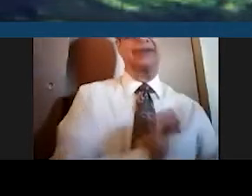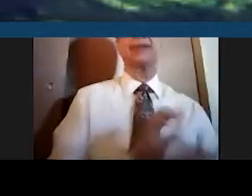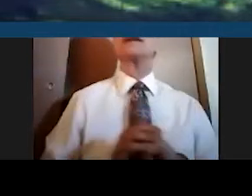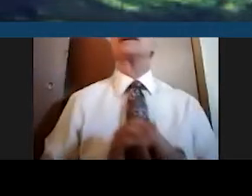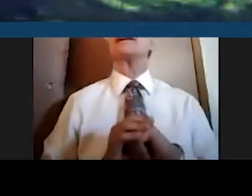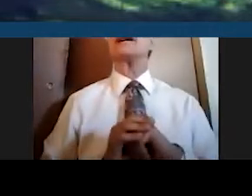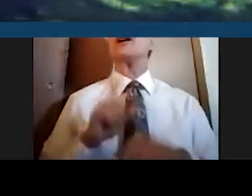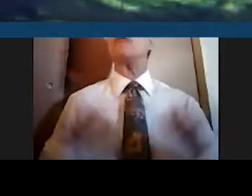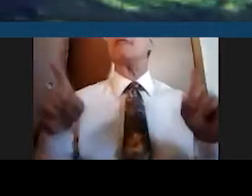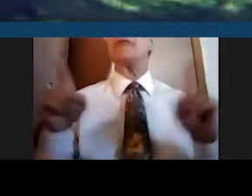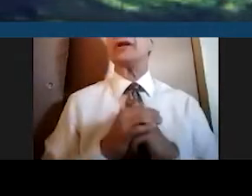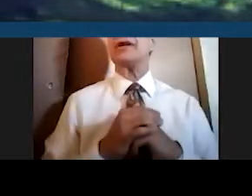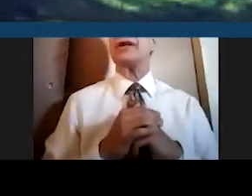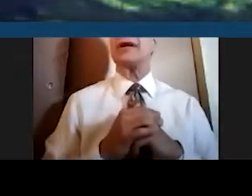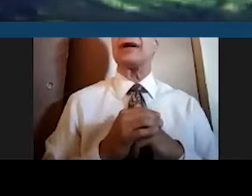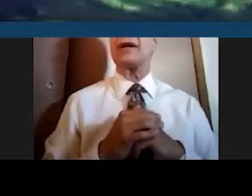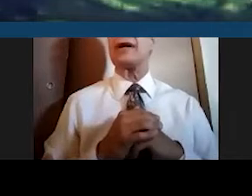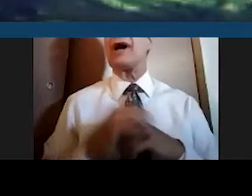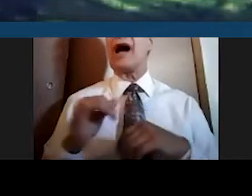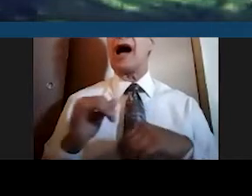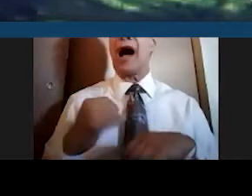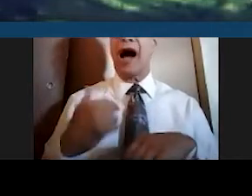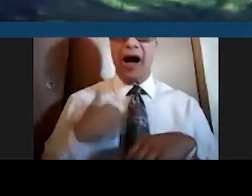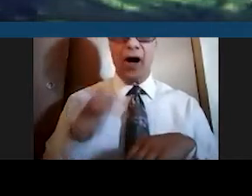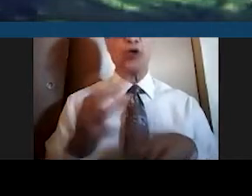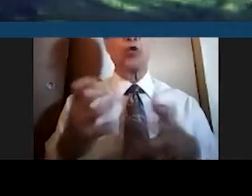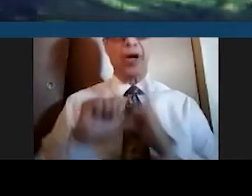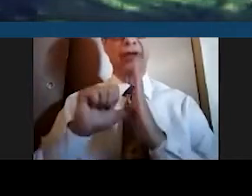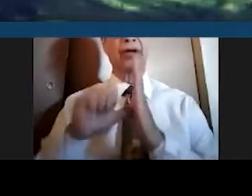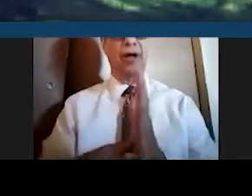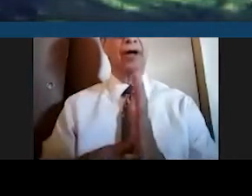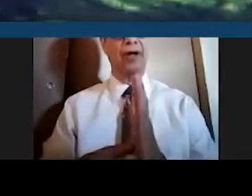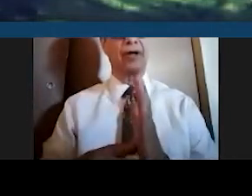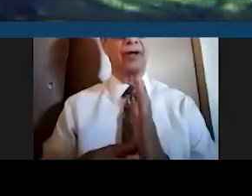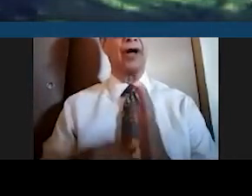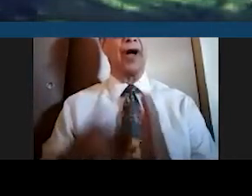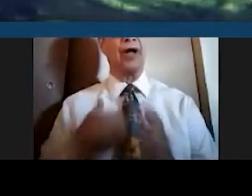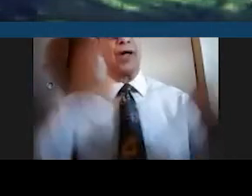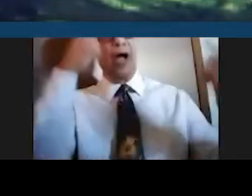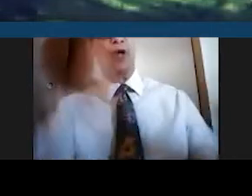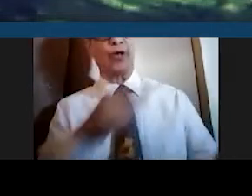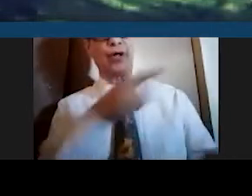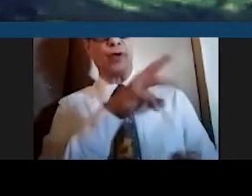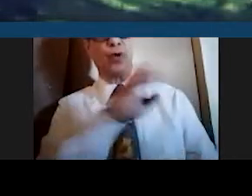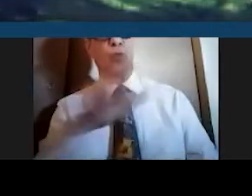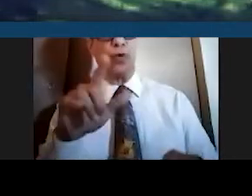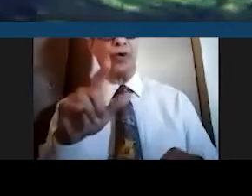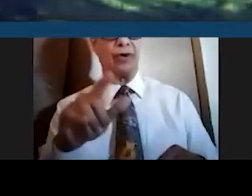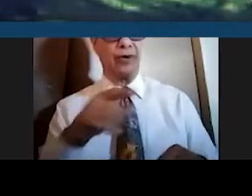But I was also just going to highlight, you know, that I definitely agree with what Vo had mentioned in terms of the disconnect,